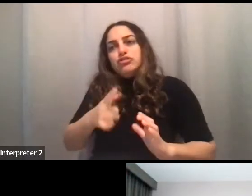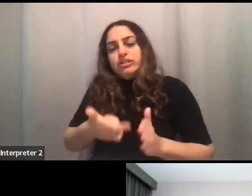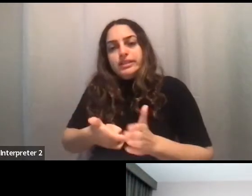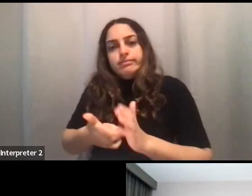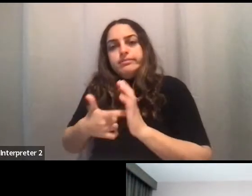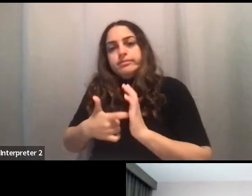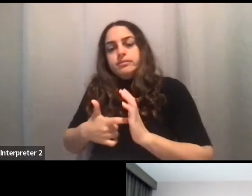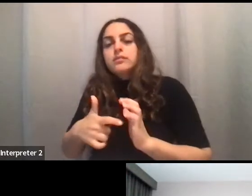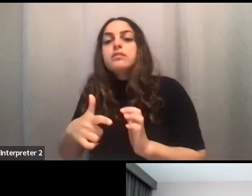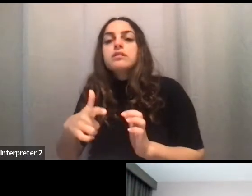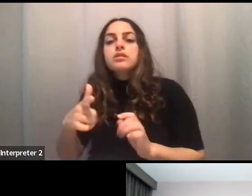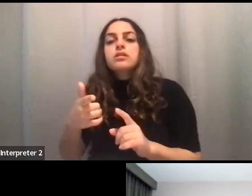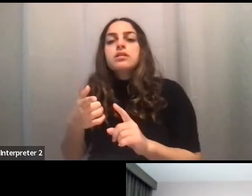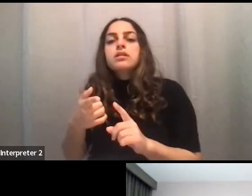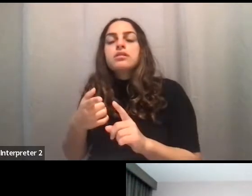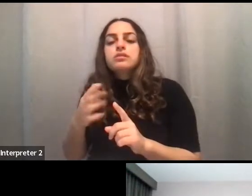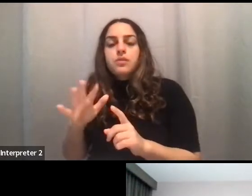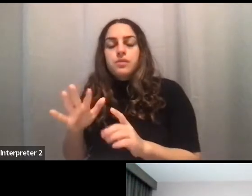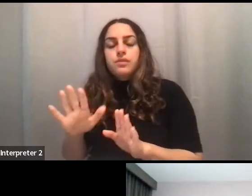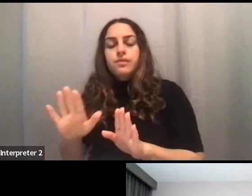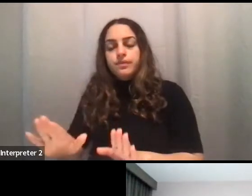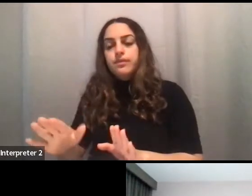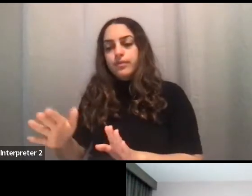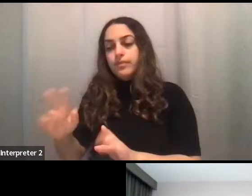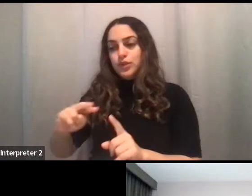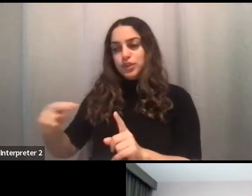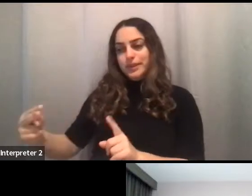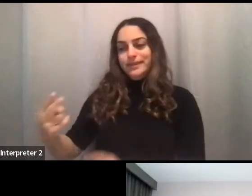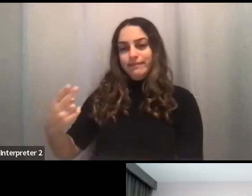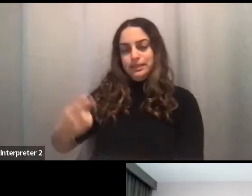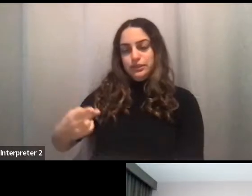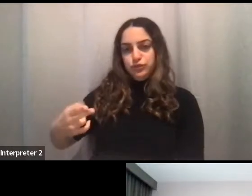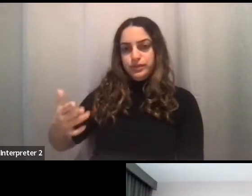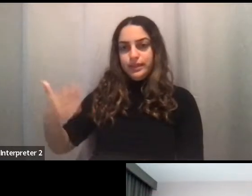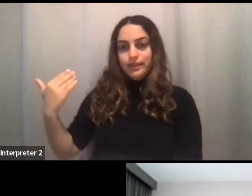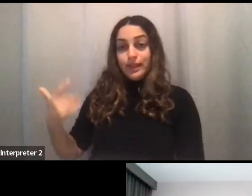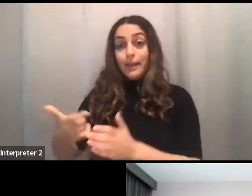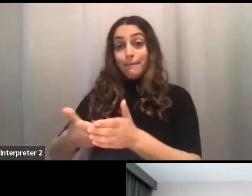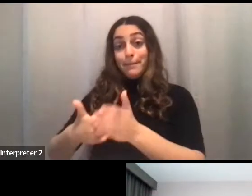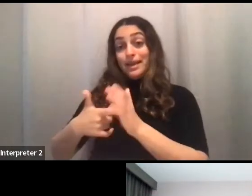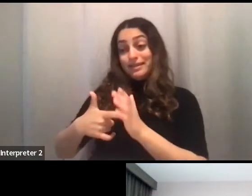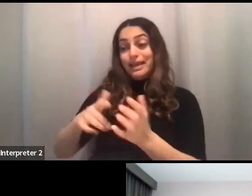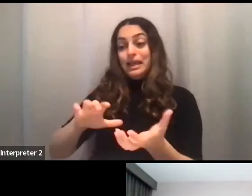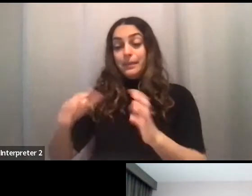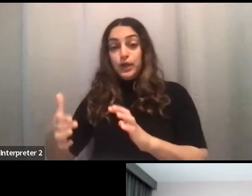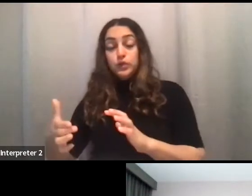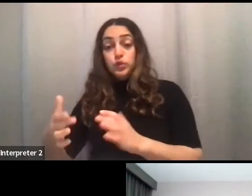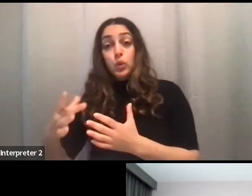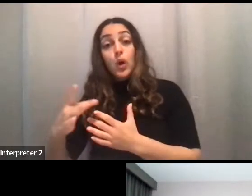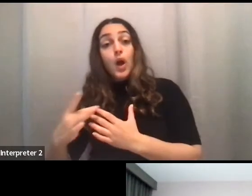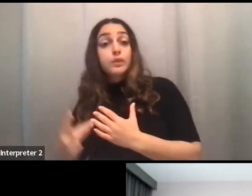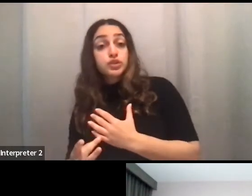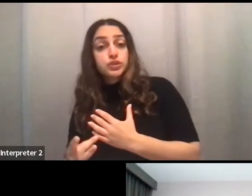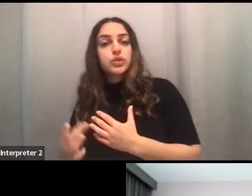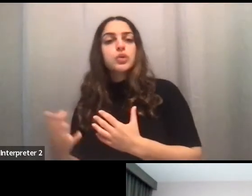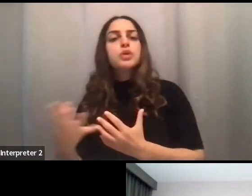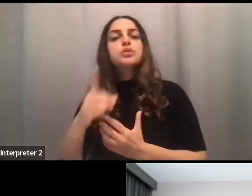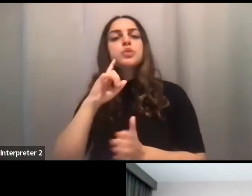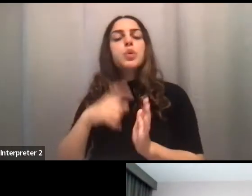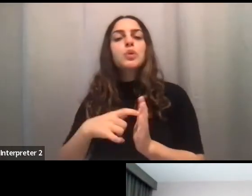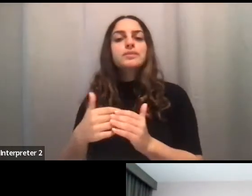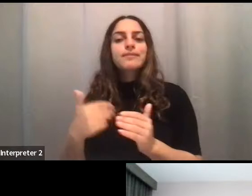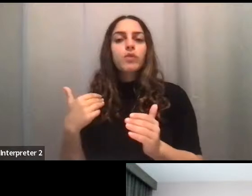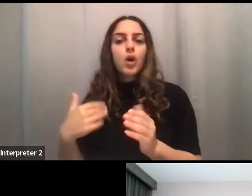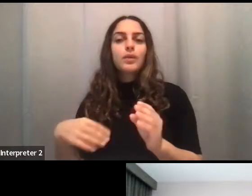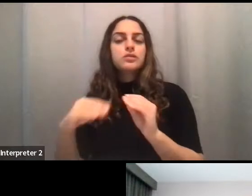from a historical press perspective the the mandate versus the optionality what did you see before when it was more an